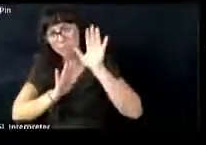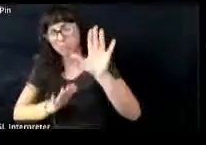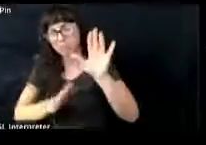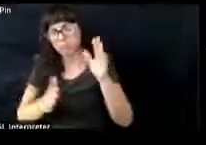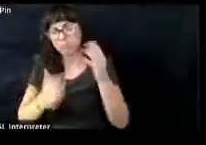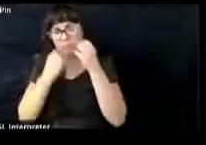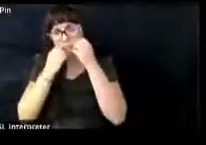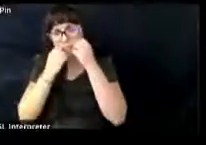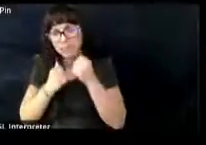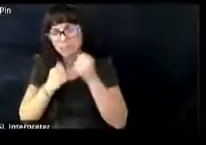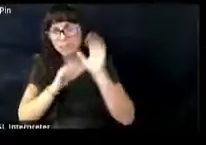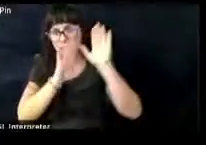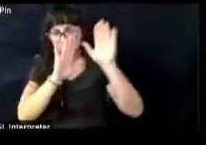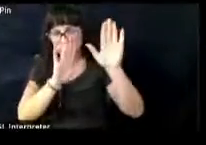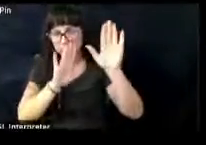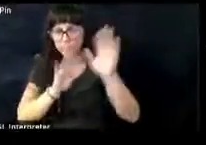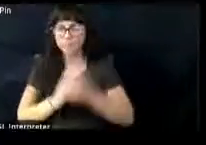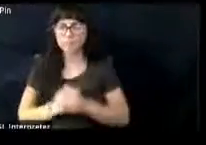Thank you so much.